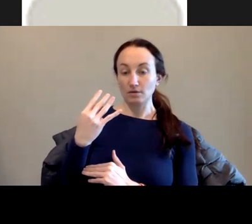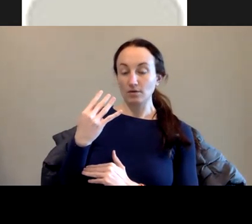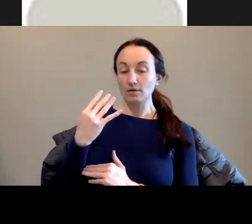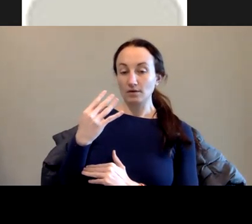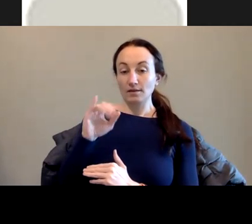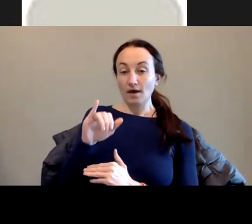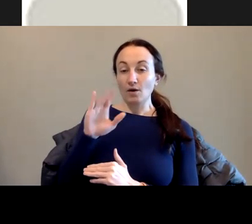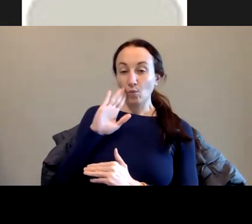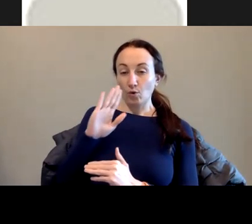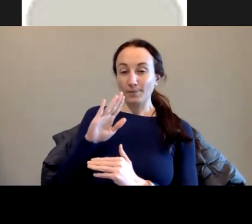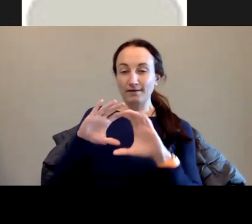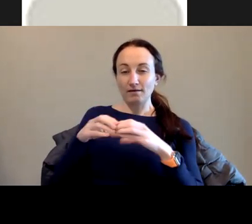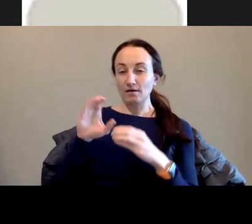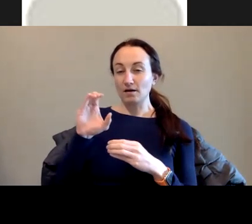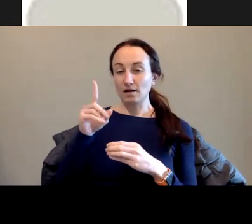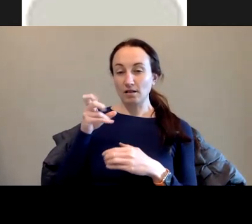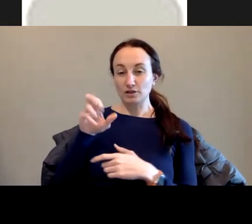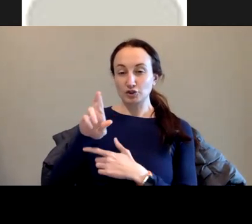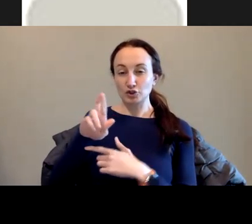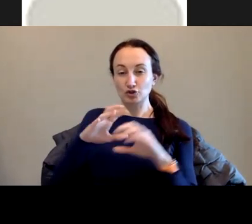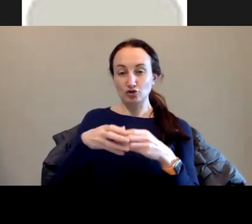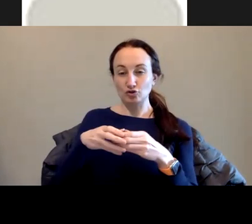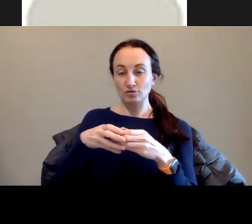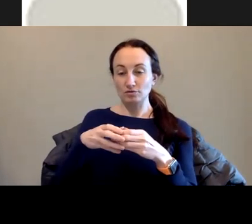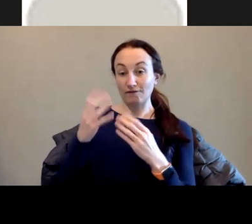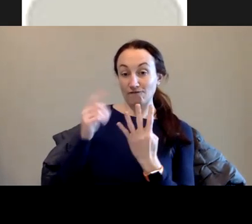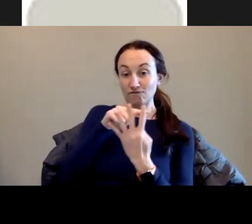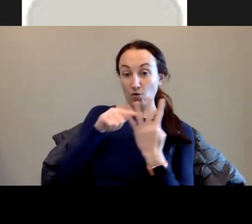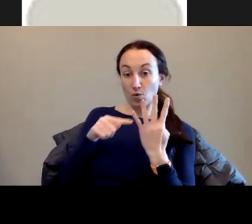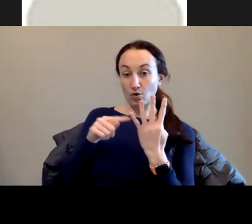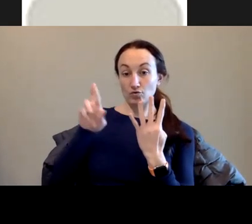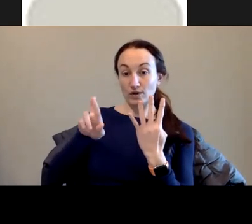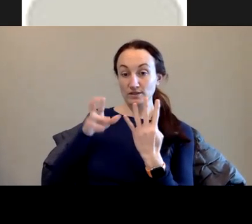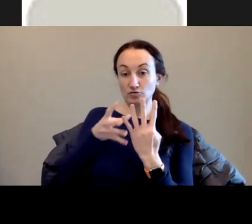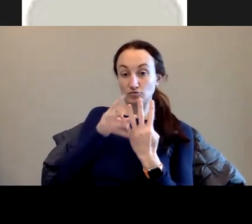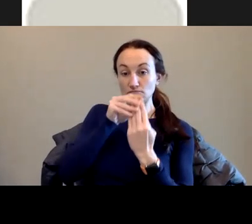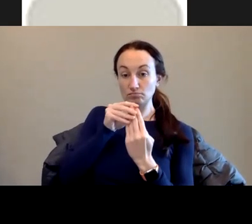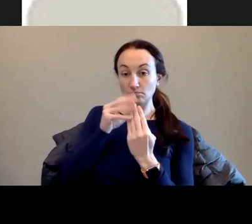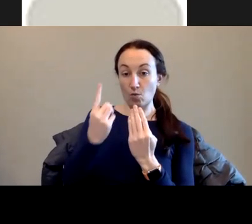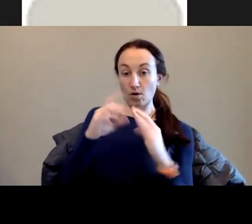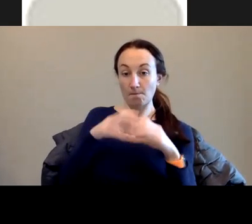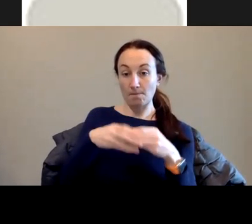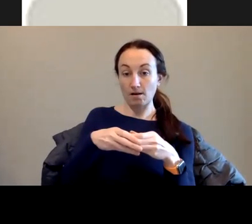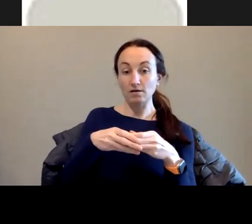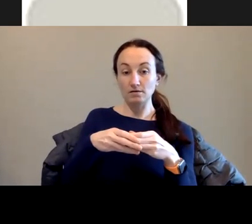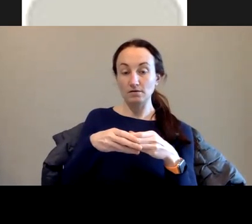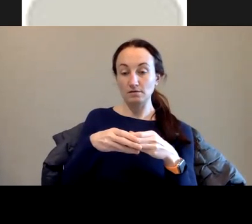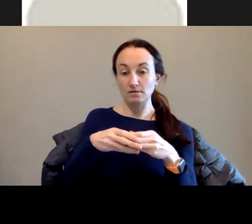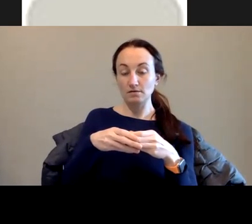basically cluster each four basically put 4 residues together into one block, and you do this